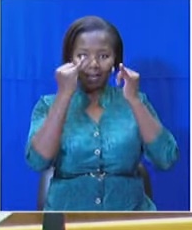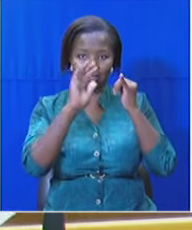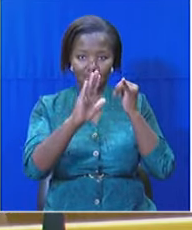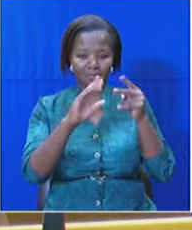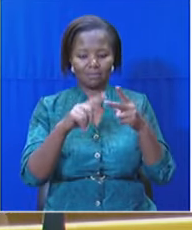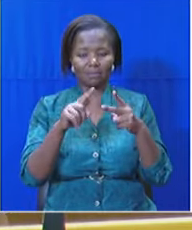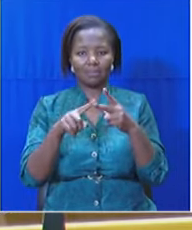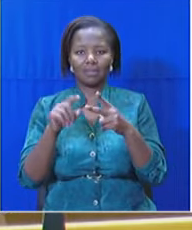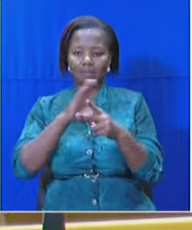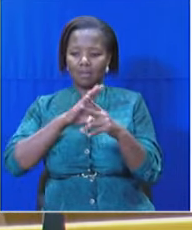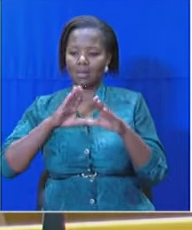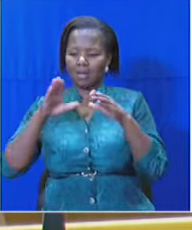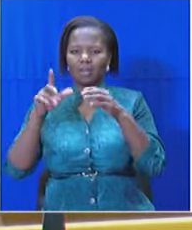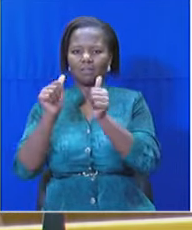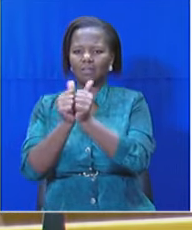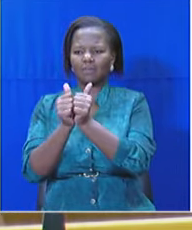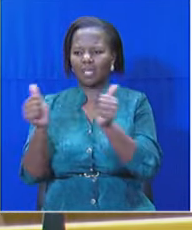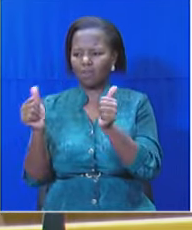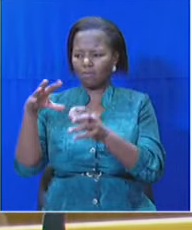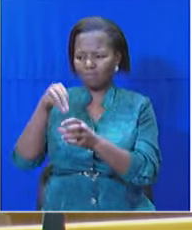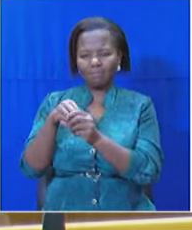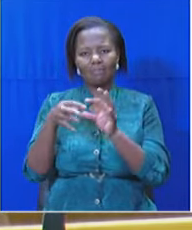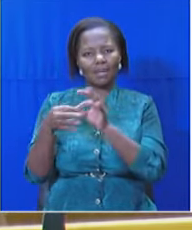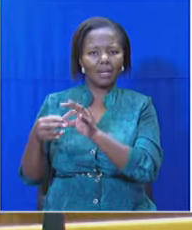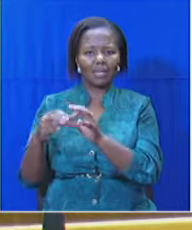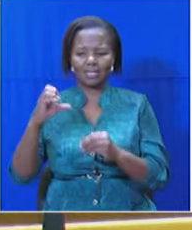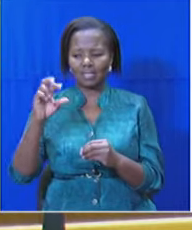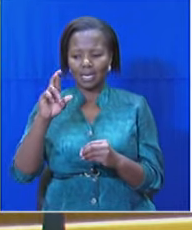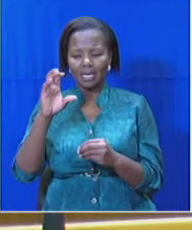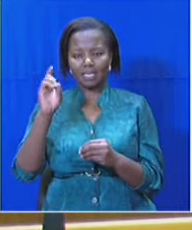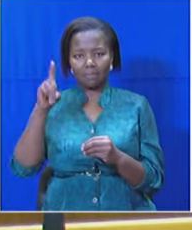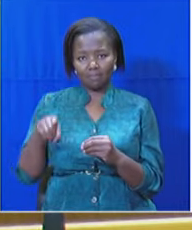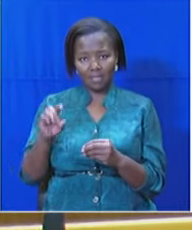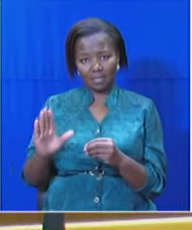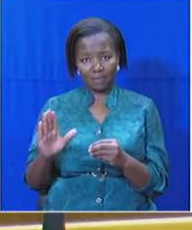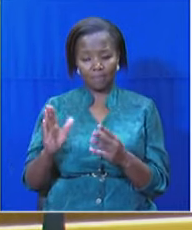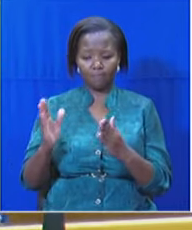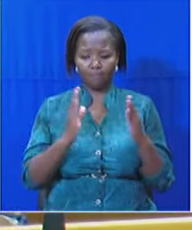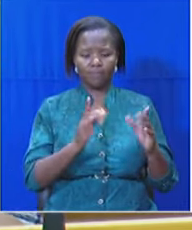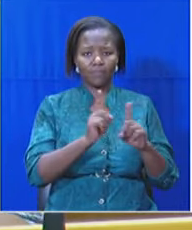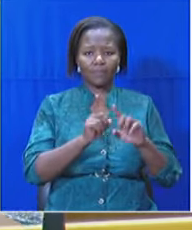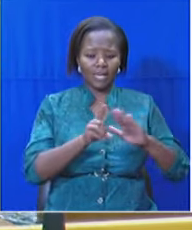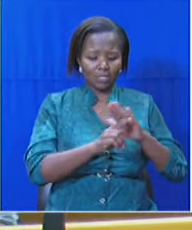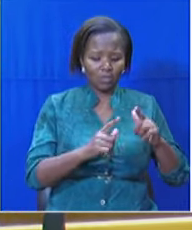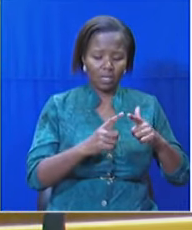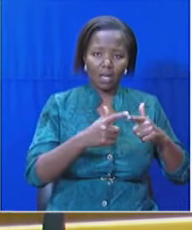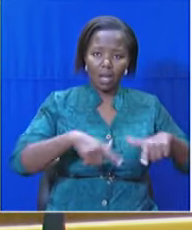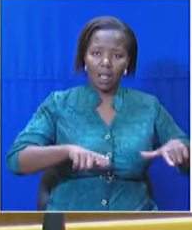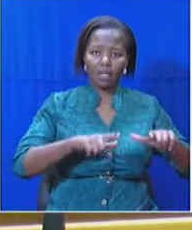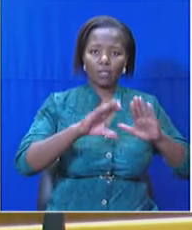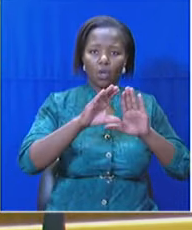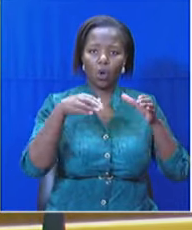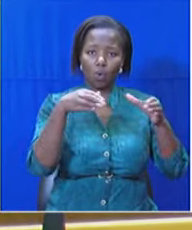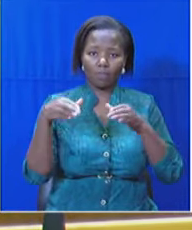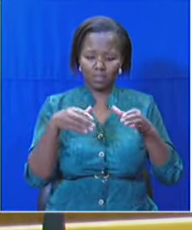of Stakeholders in the CRDP sites, the plan of the department to establish 27 district land committees to drive development